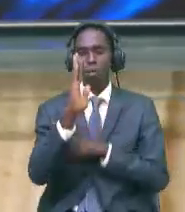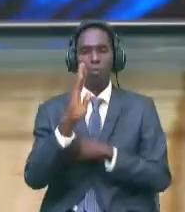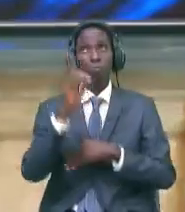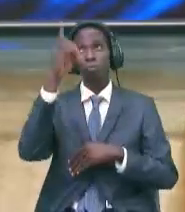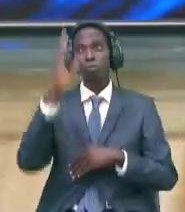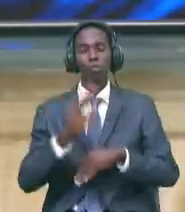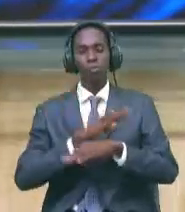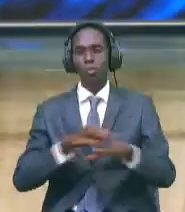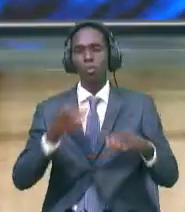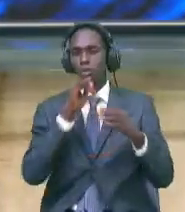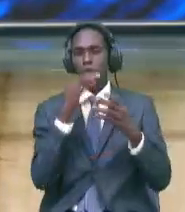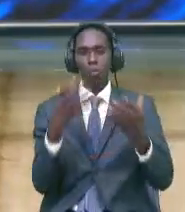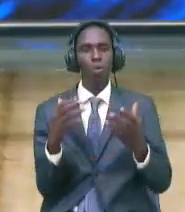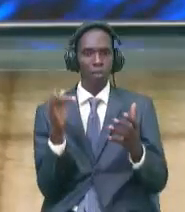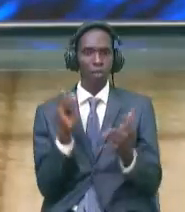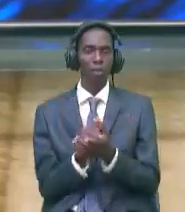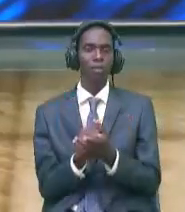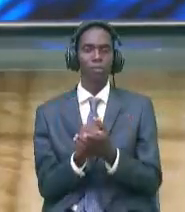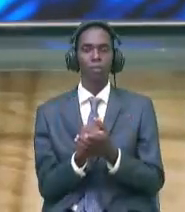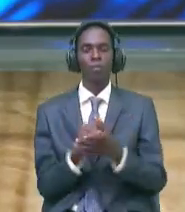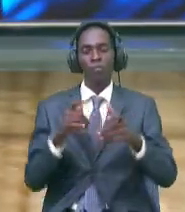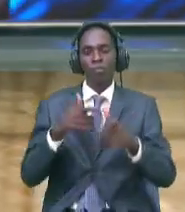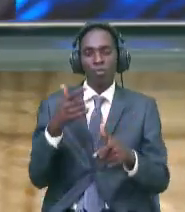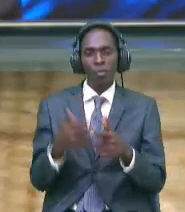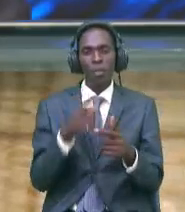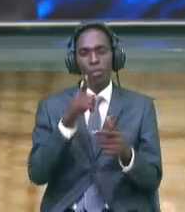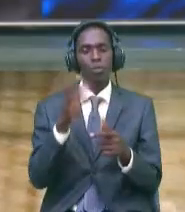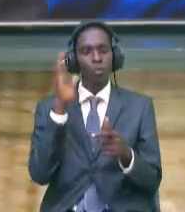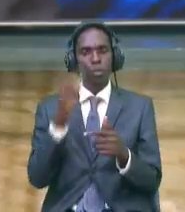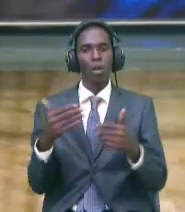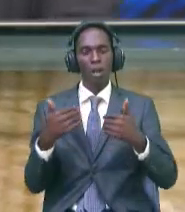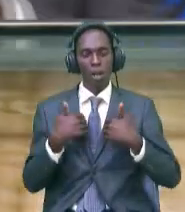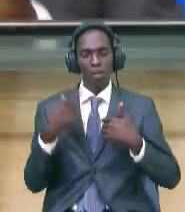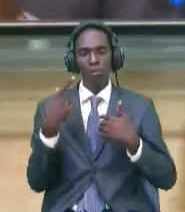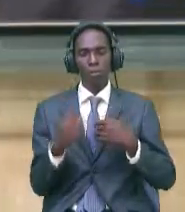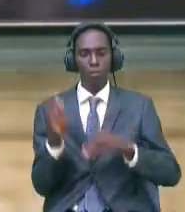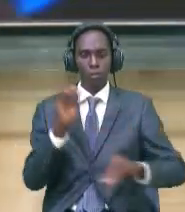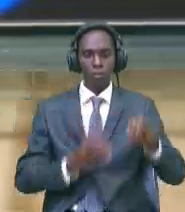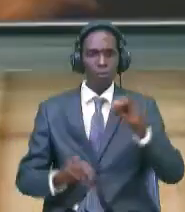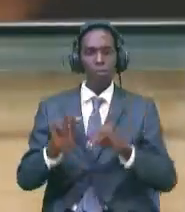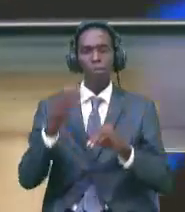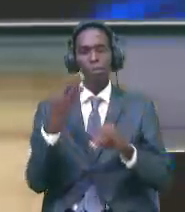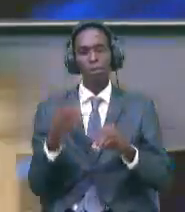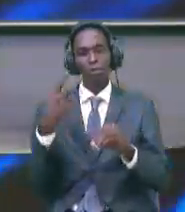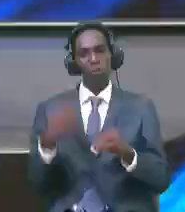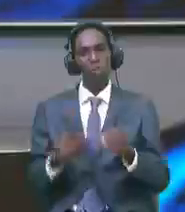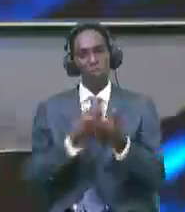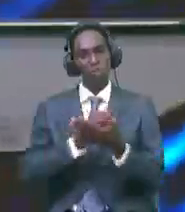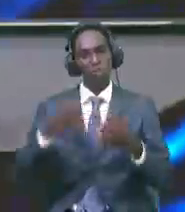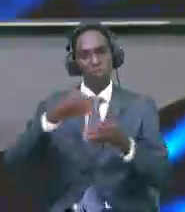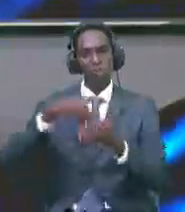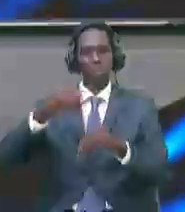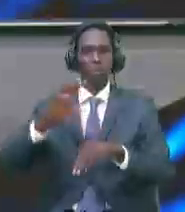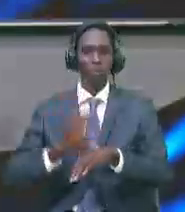saint, the character of the saint. Then you can have the consecration, the contribution of the saint in the